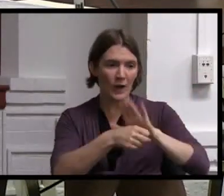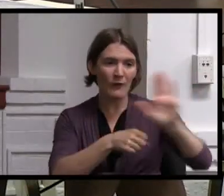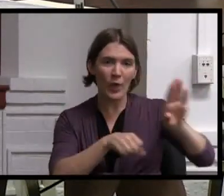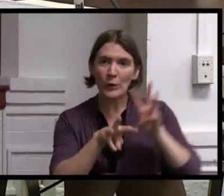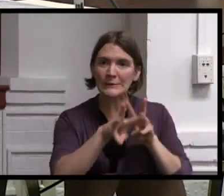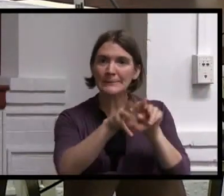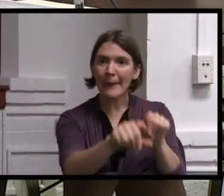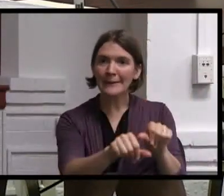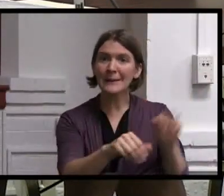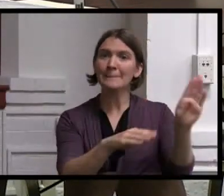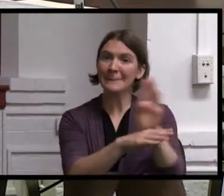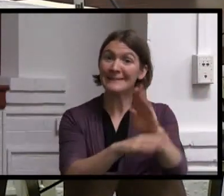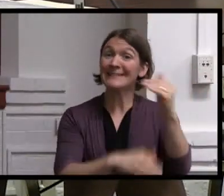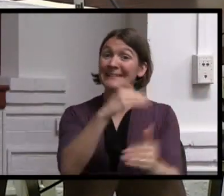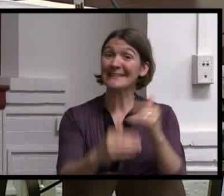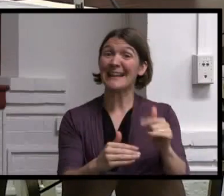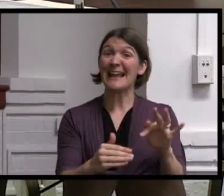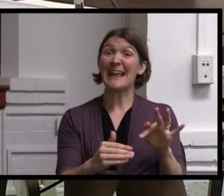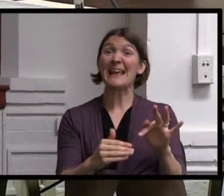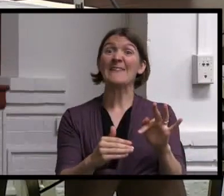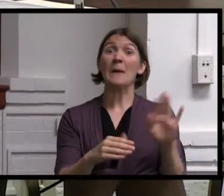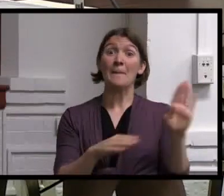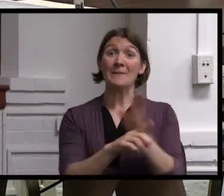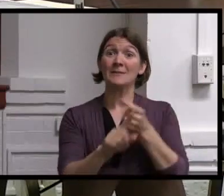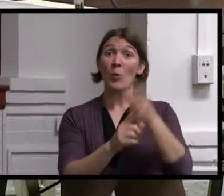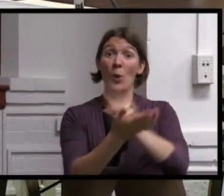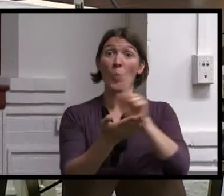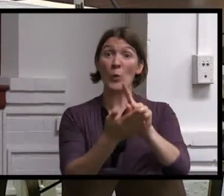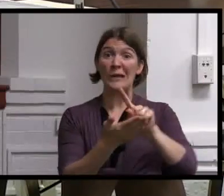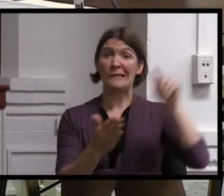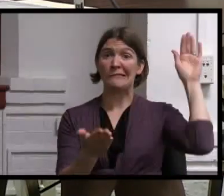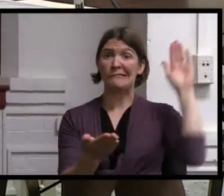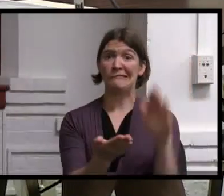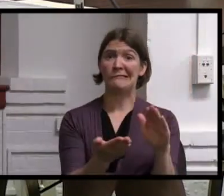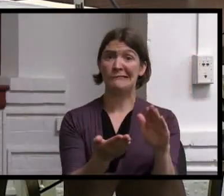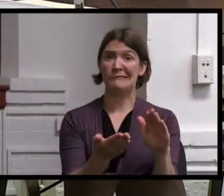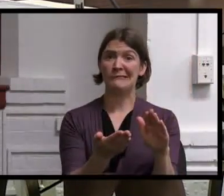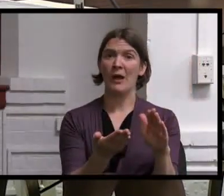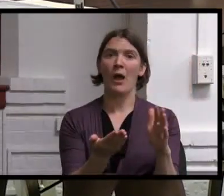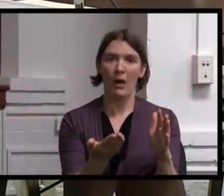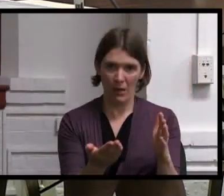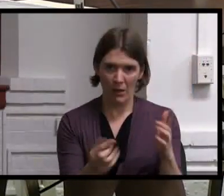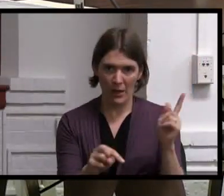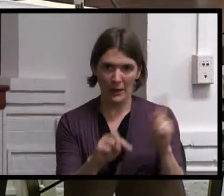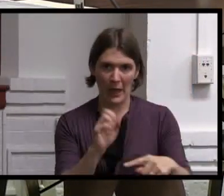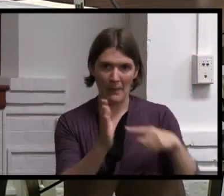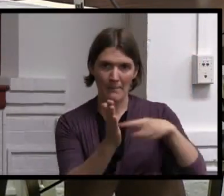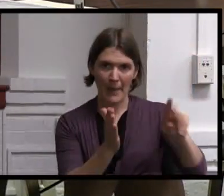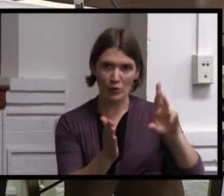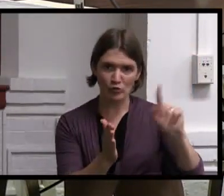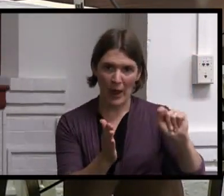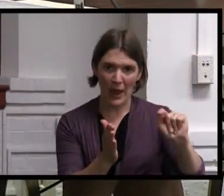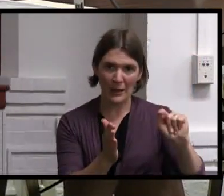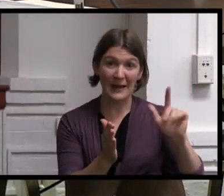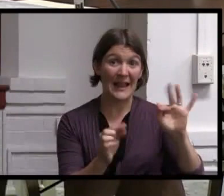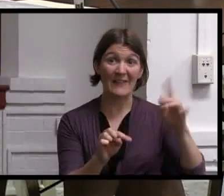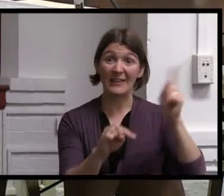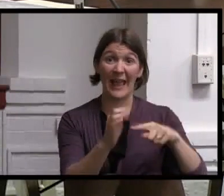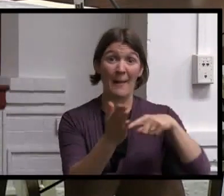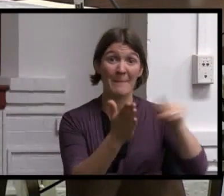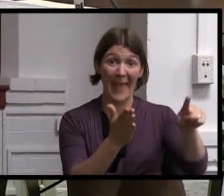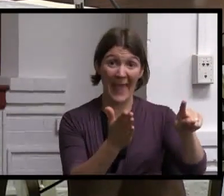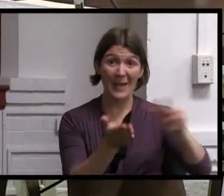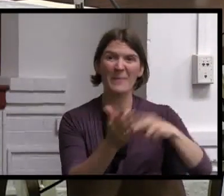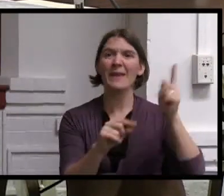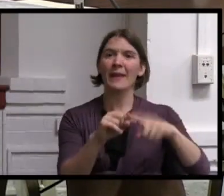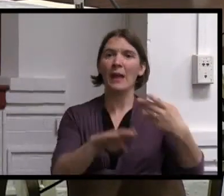business. And if they don't make rent, it affects the building owner. If the building owner doesn't make rent, they can't make improvements